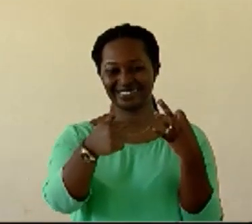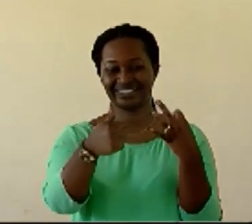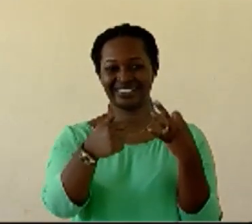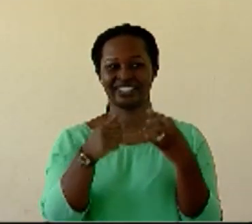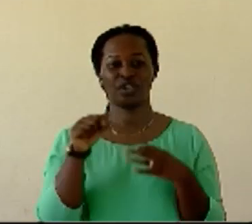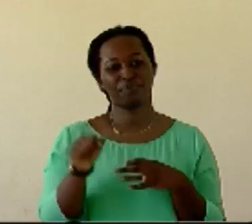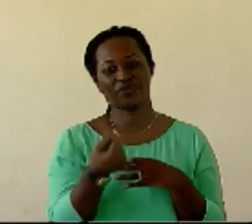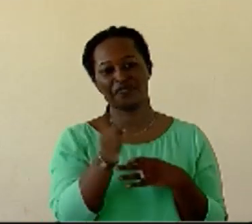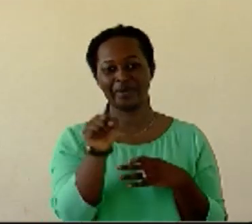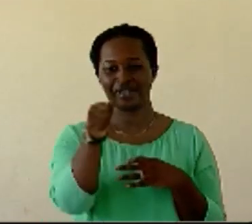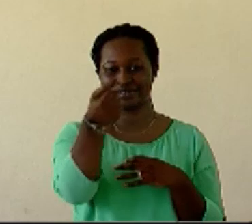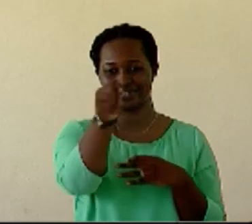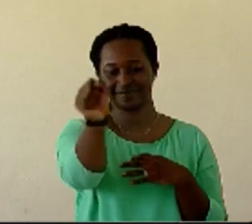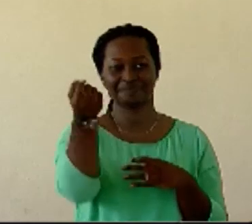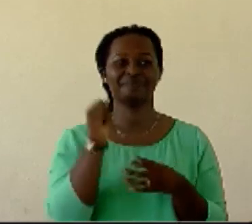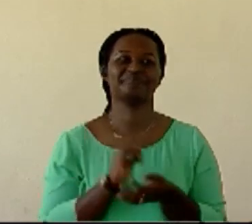Movement.